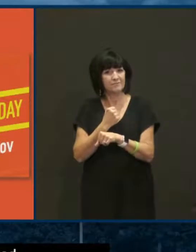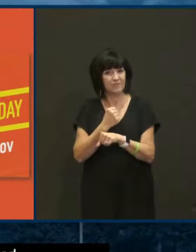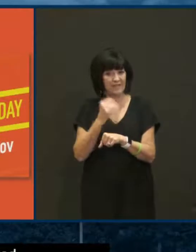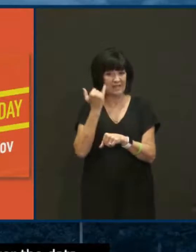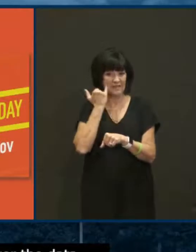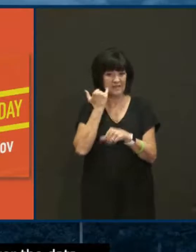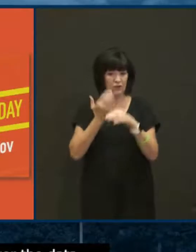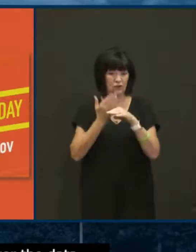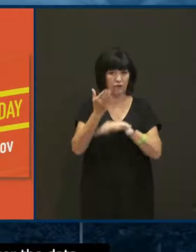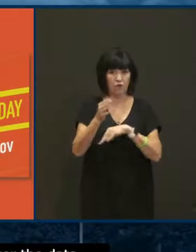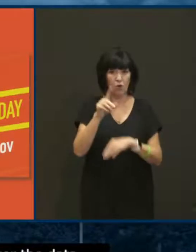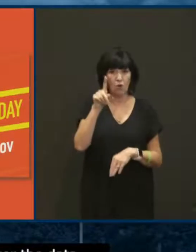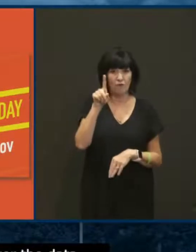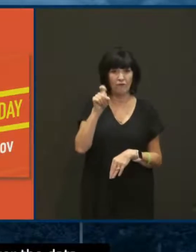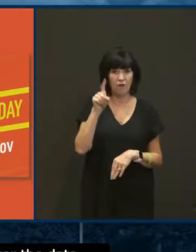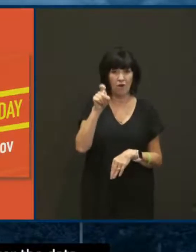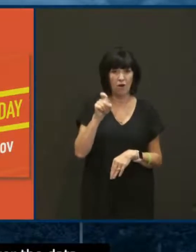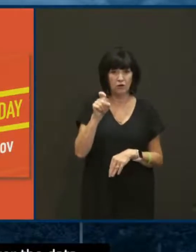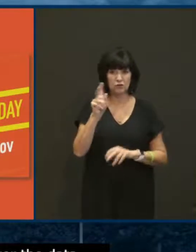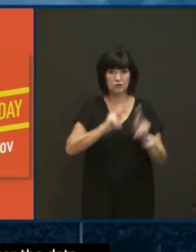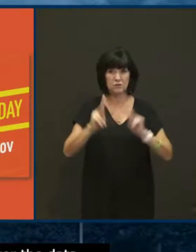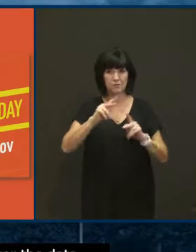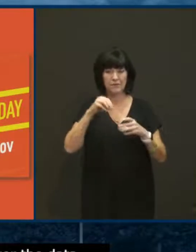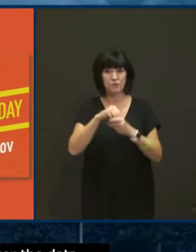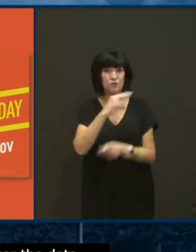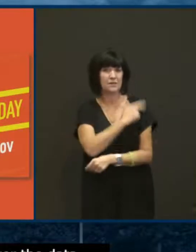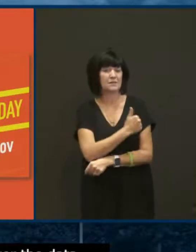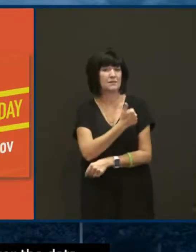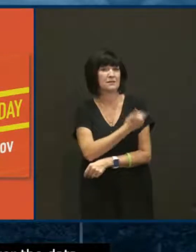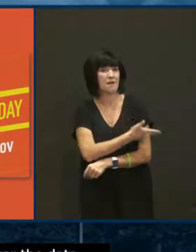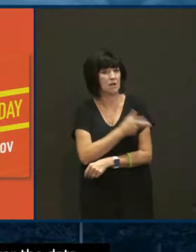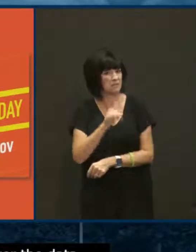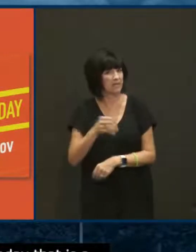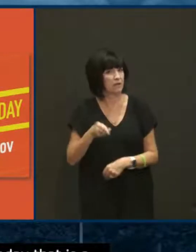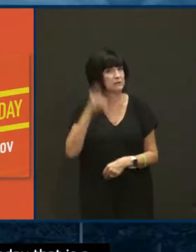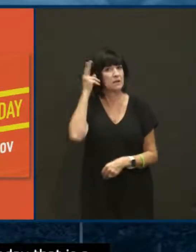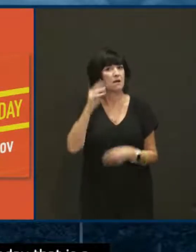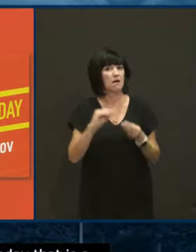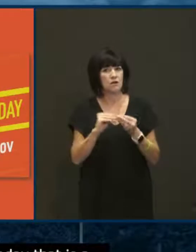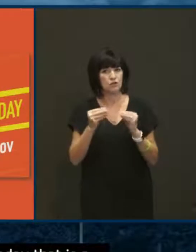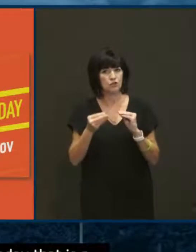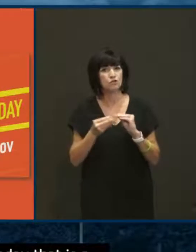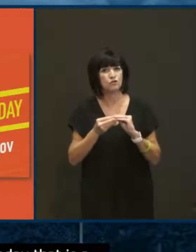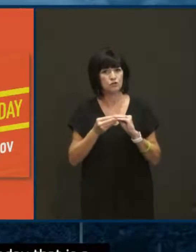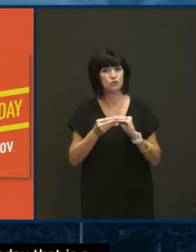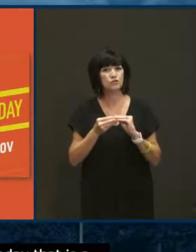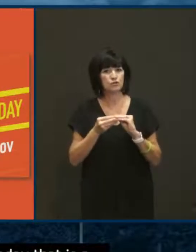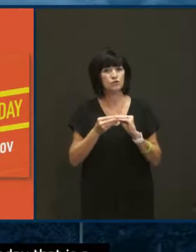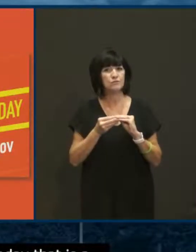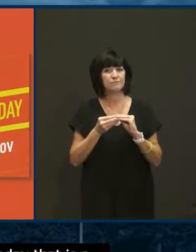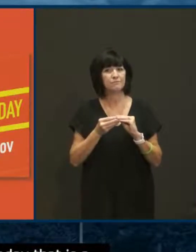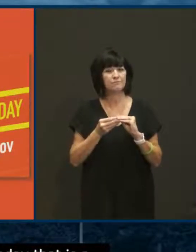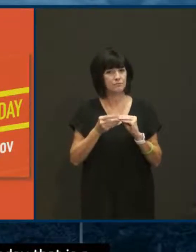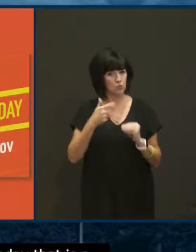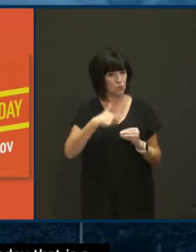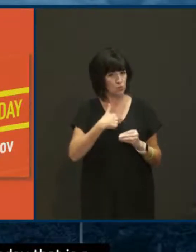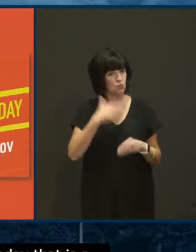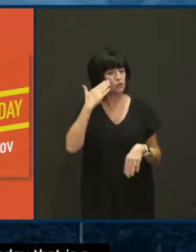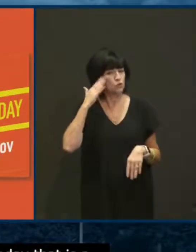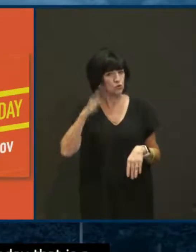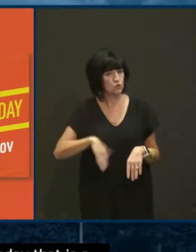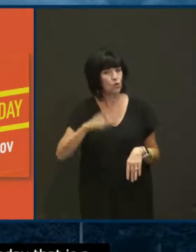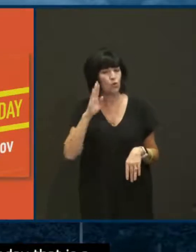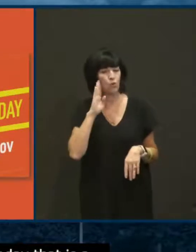hospitalizations today. That's a high number that we like to see be much lower than that. We know we're going to get